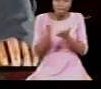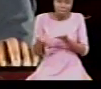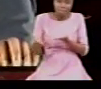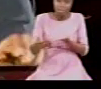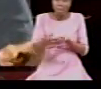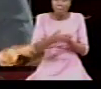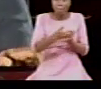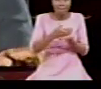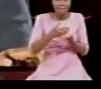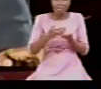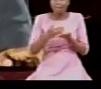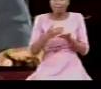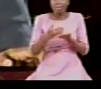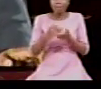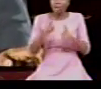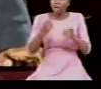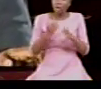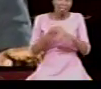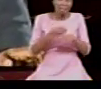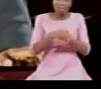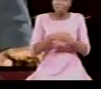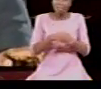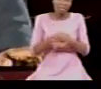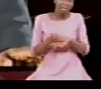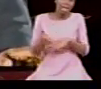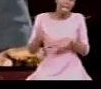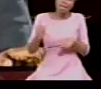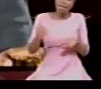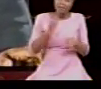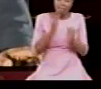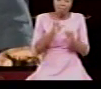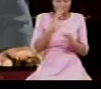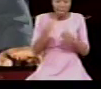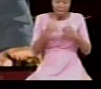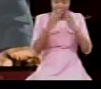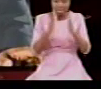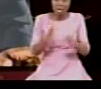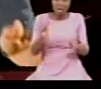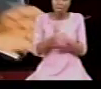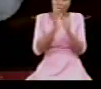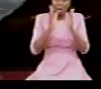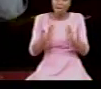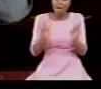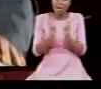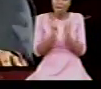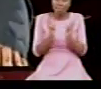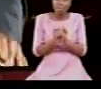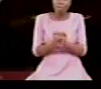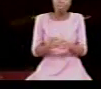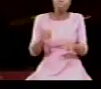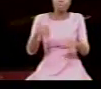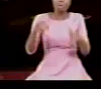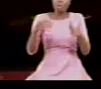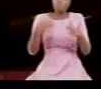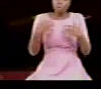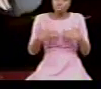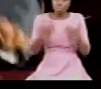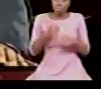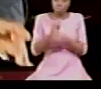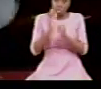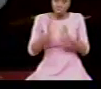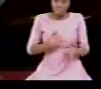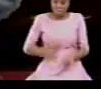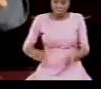reaping coast across, whether you're a leader, whether you're a worker, whether you are in campus, whether you are a youth worker, whether you are a children